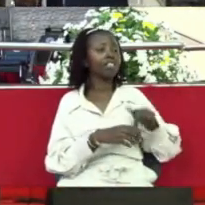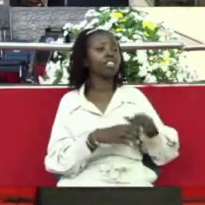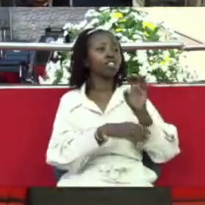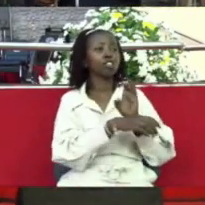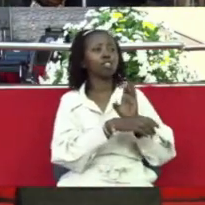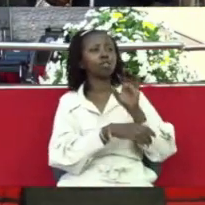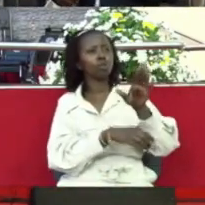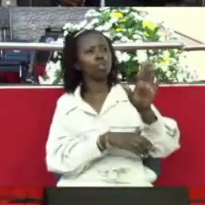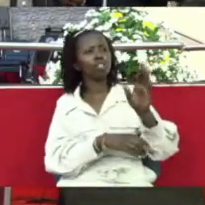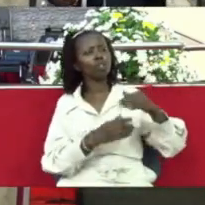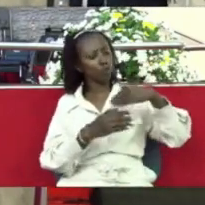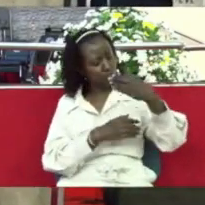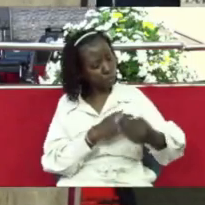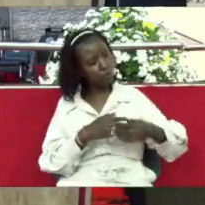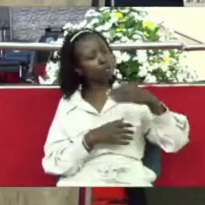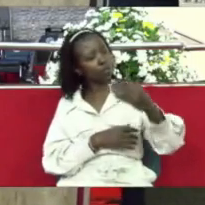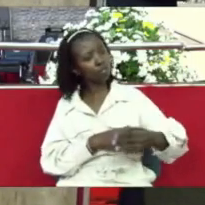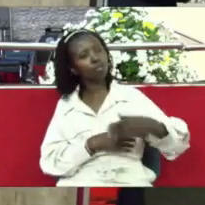on a regular basis,